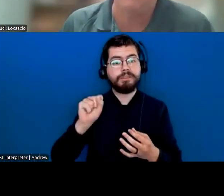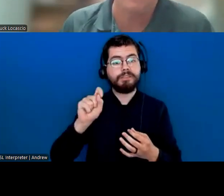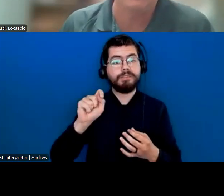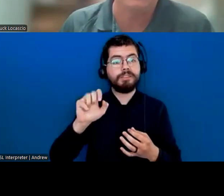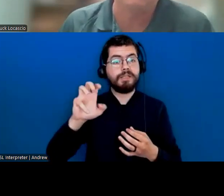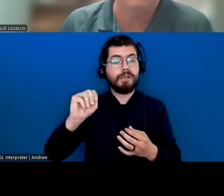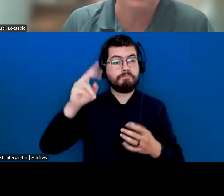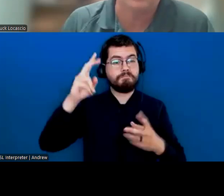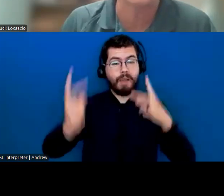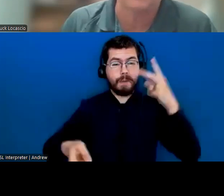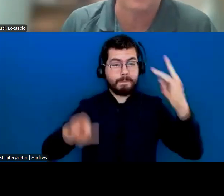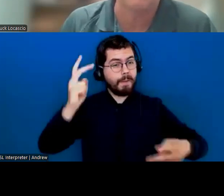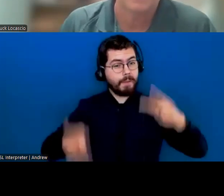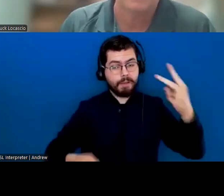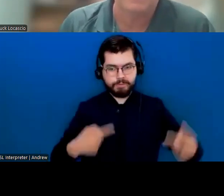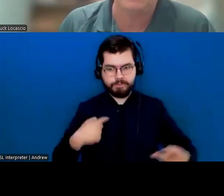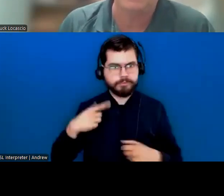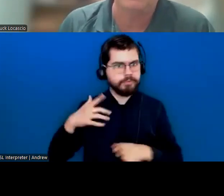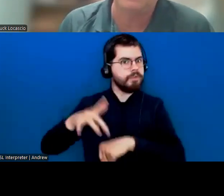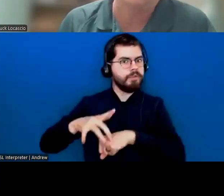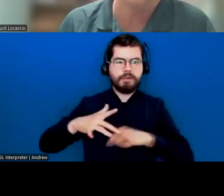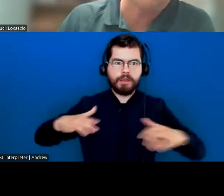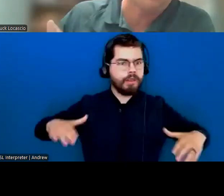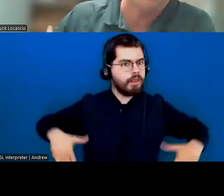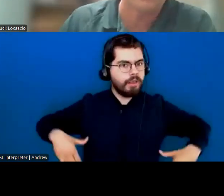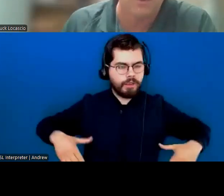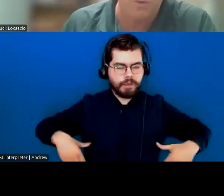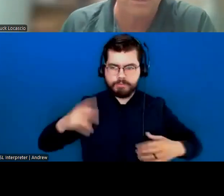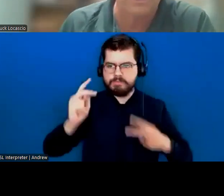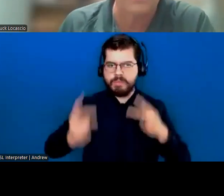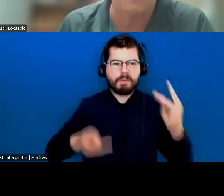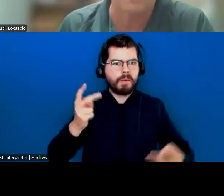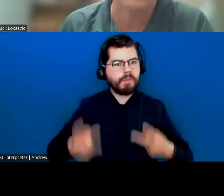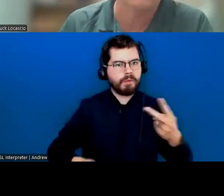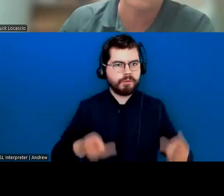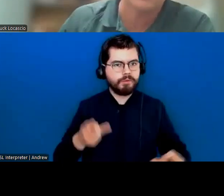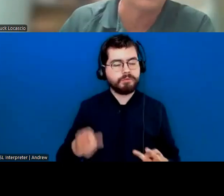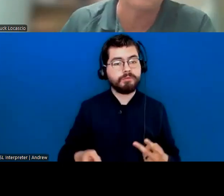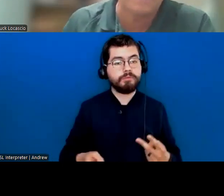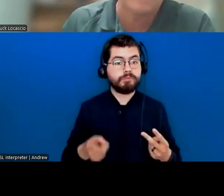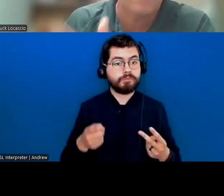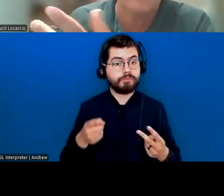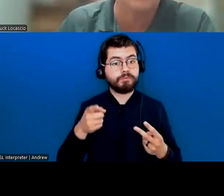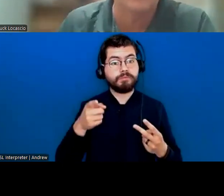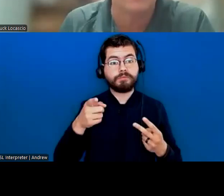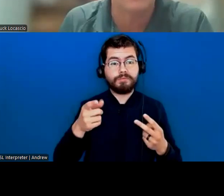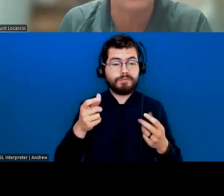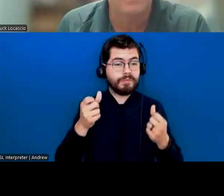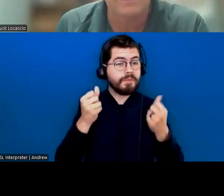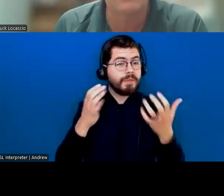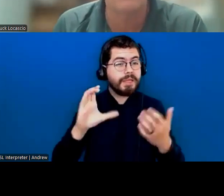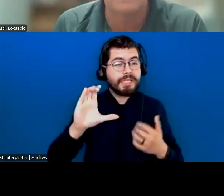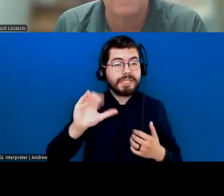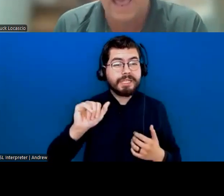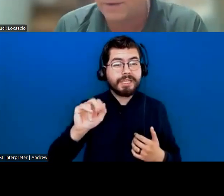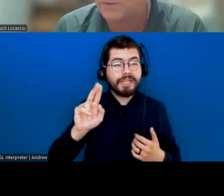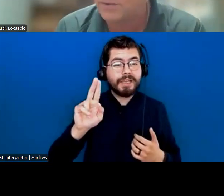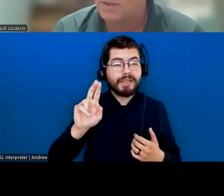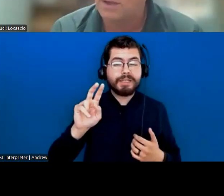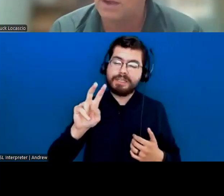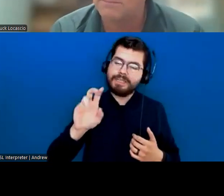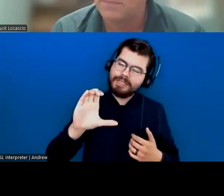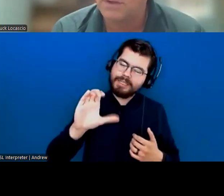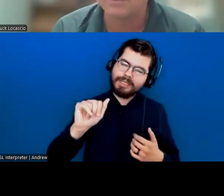without me even touching them. And that's where prothonotary warblers are, because all of a sudden there's so many cavities, it's too many